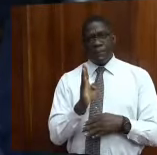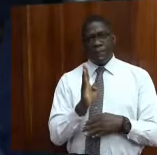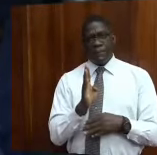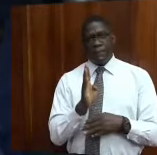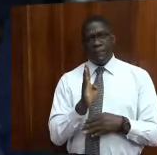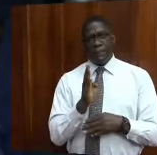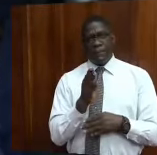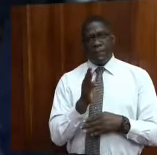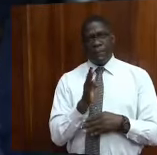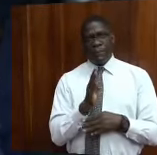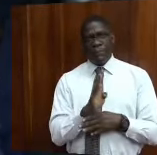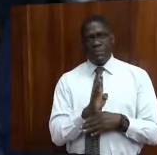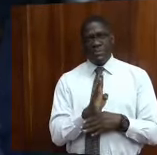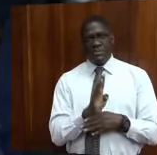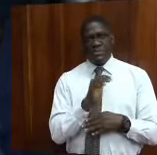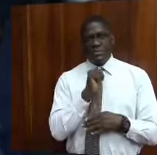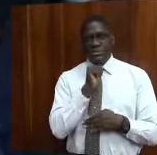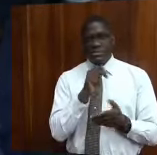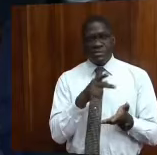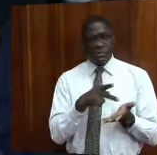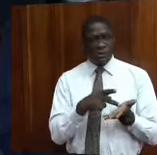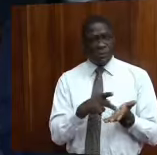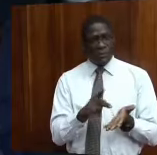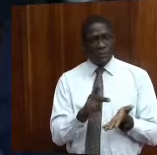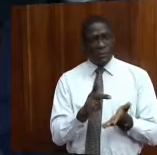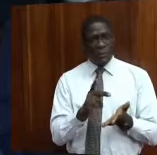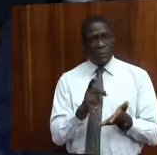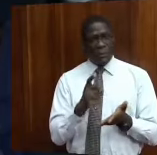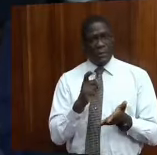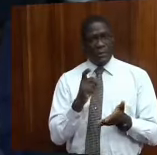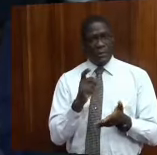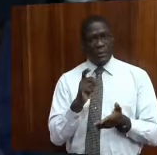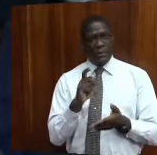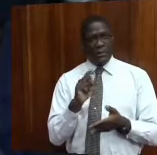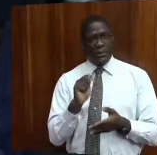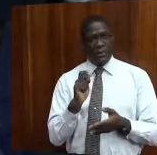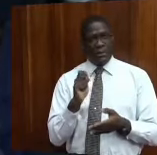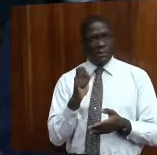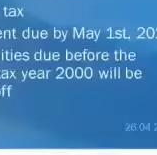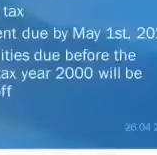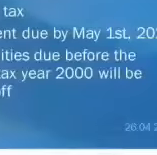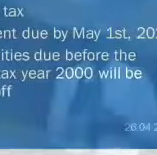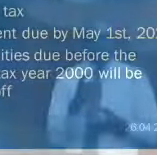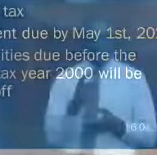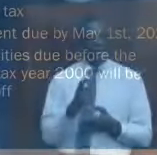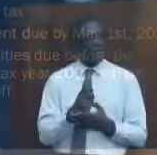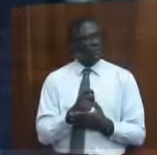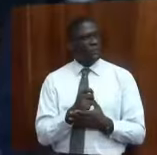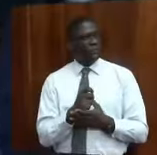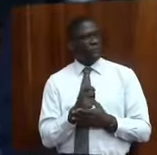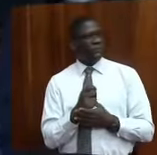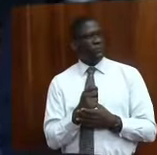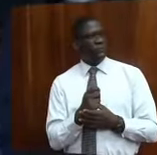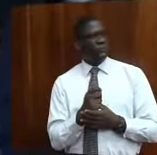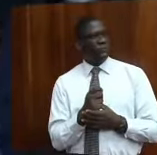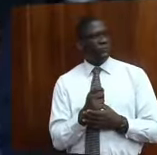if paid by May the 1st, 2023, will be exempted from